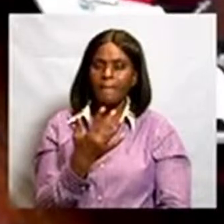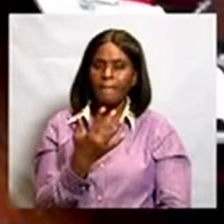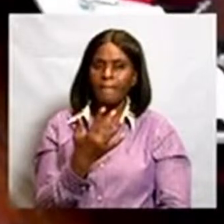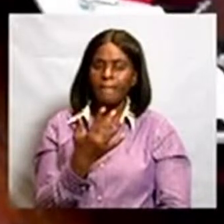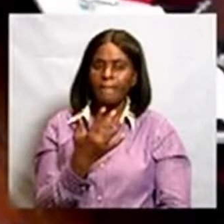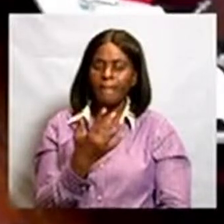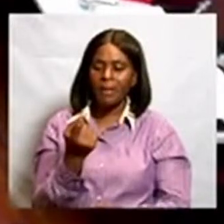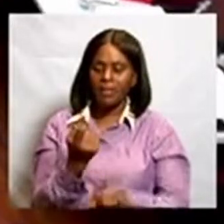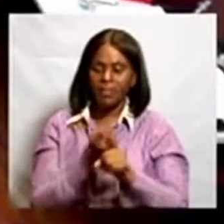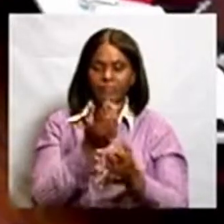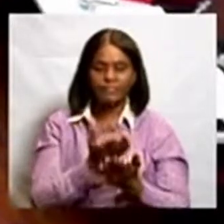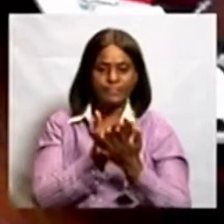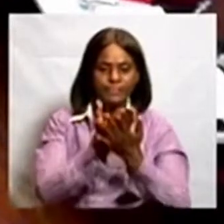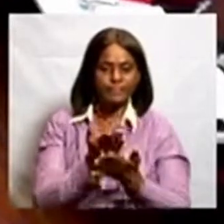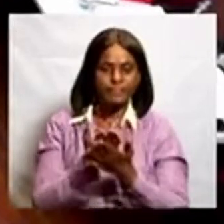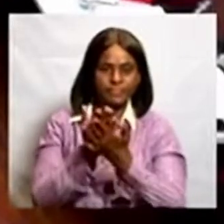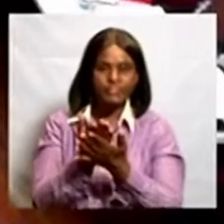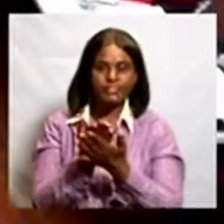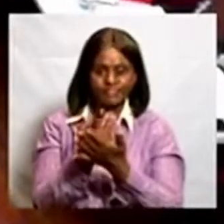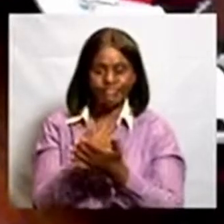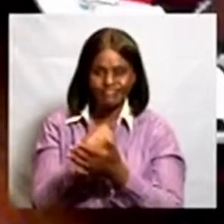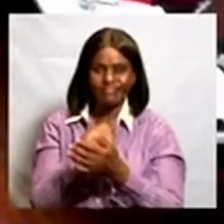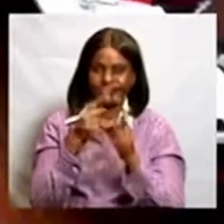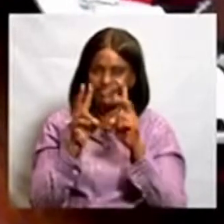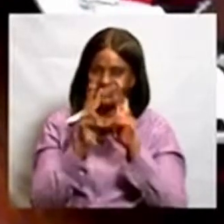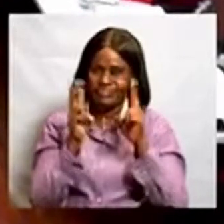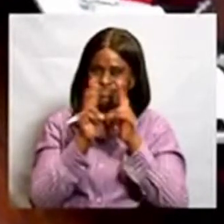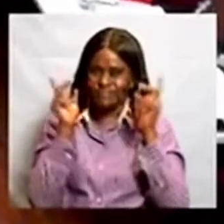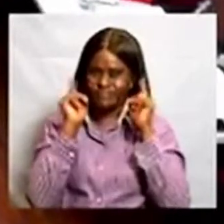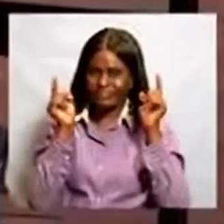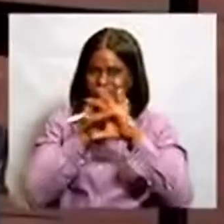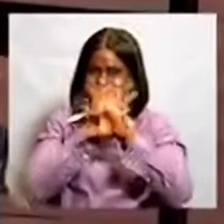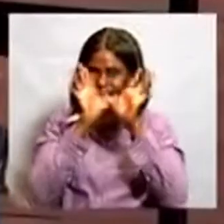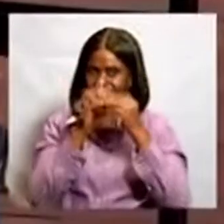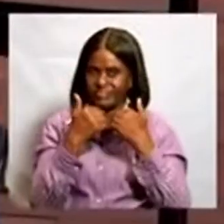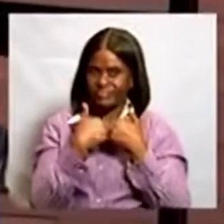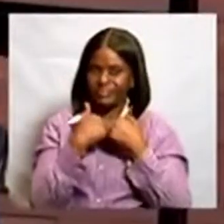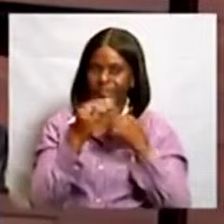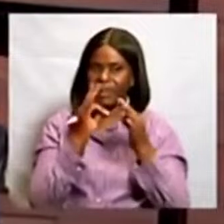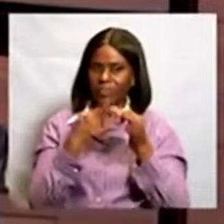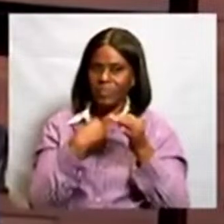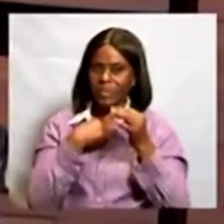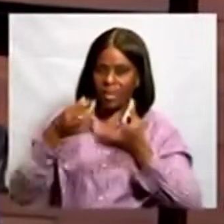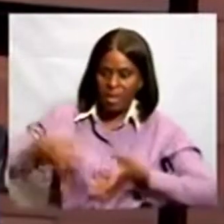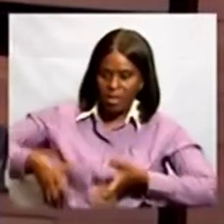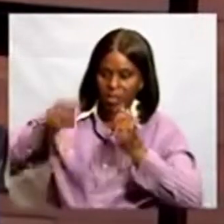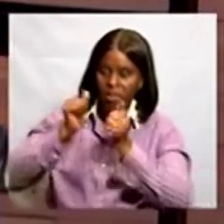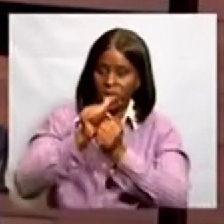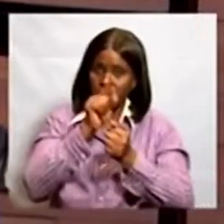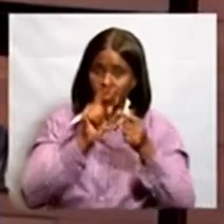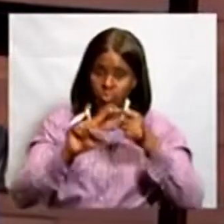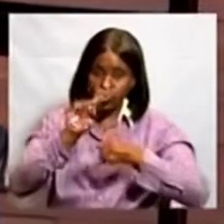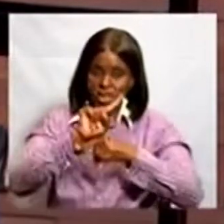from the submission. I'm feeling very bad. If I was to go with you today to Karao,